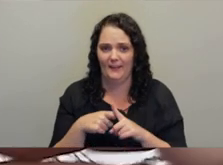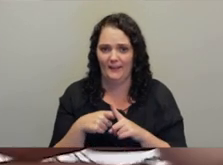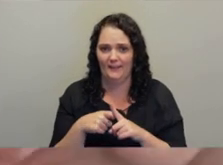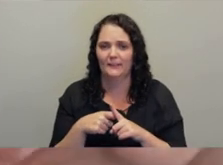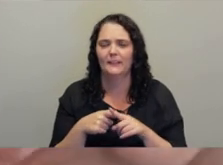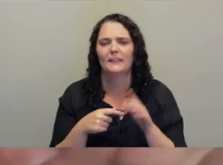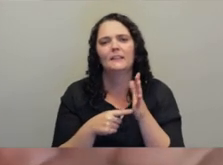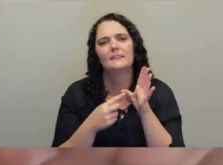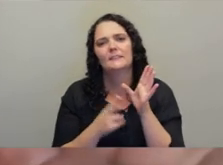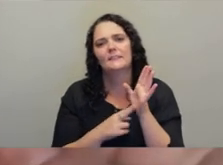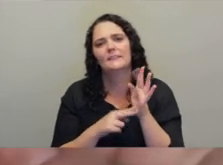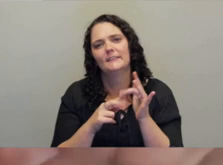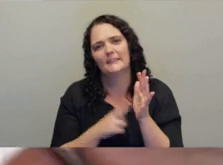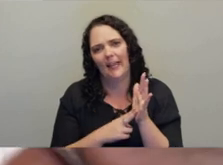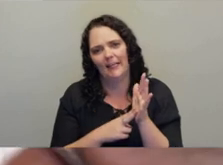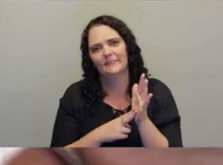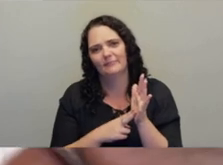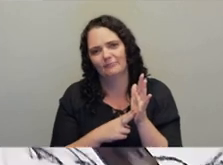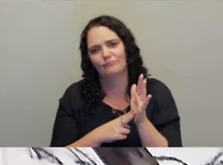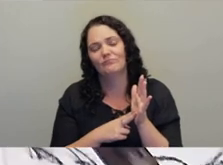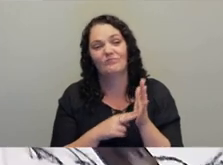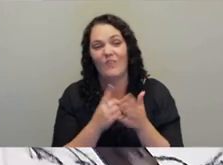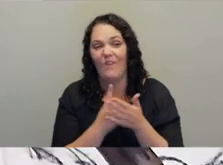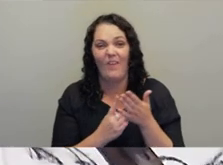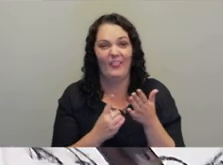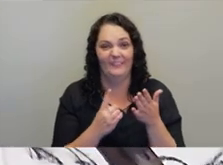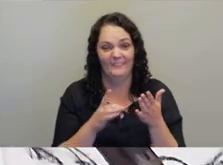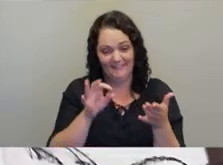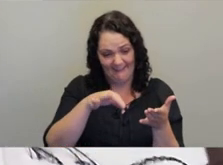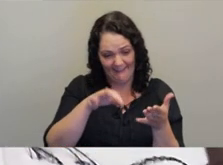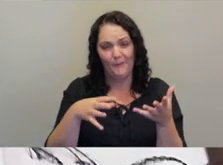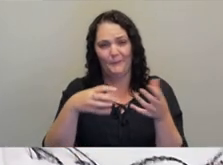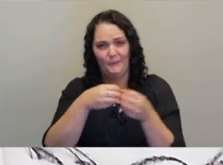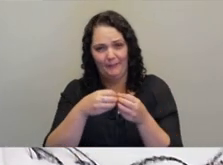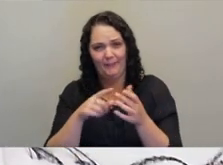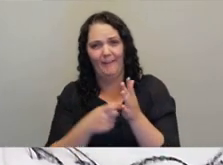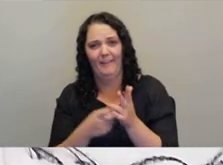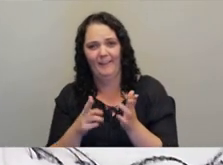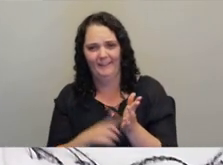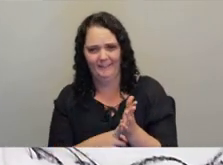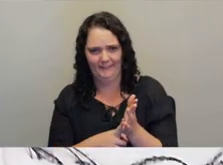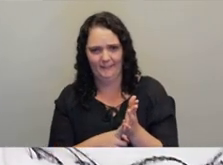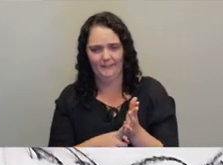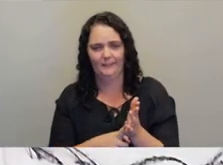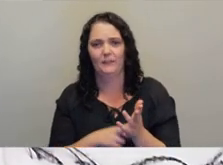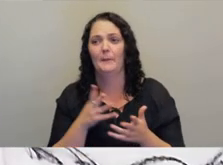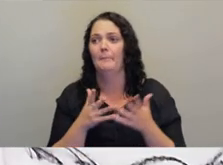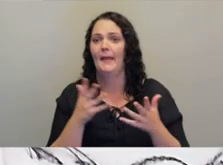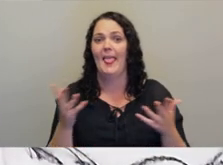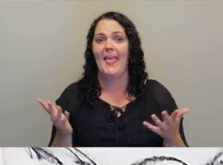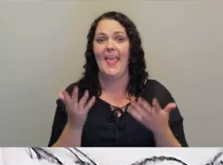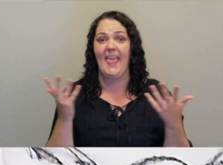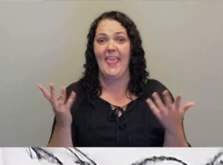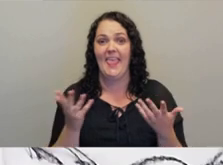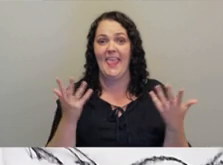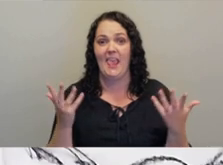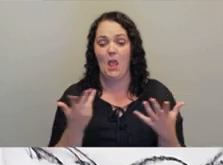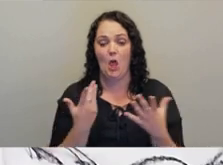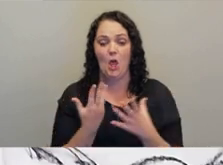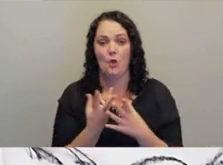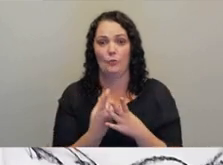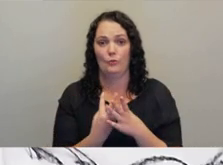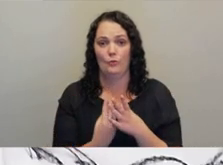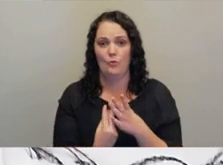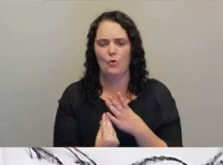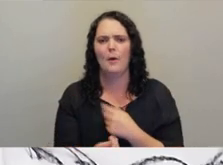this ink, this iron-based tannin ink, and this is just tea with a bit of iron in it, is as it oxidizes, as the air hits it,